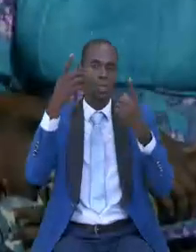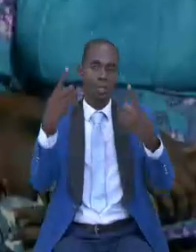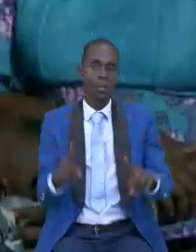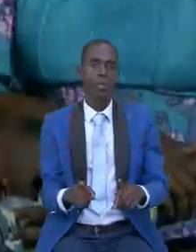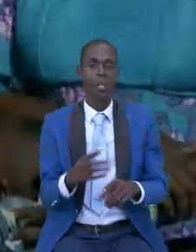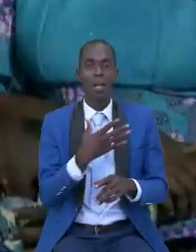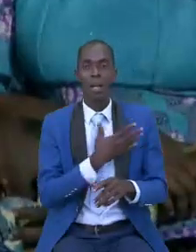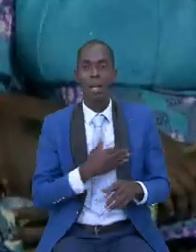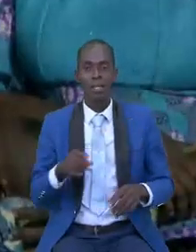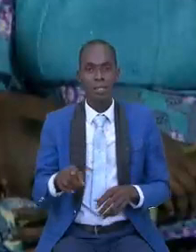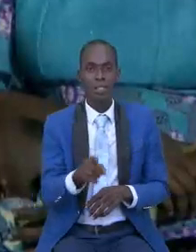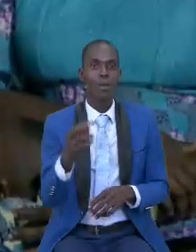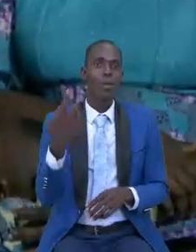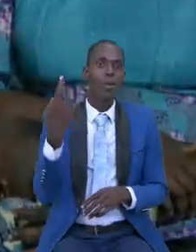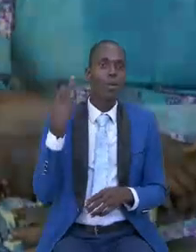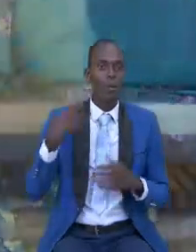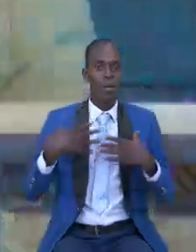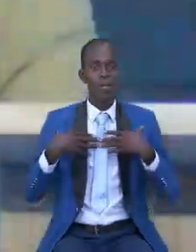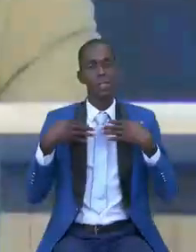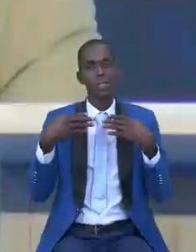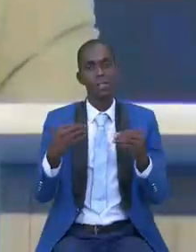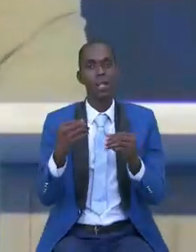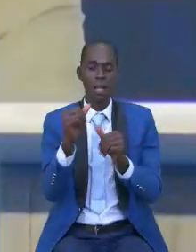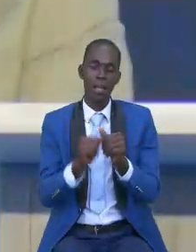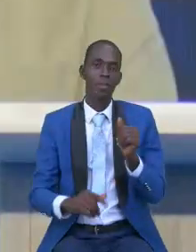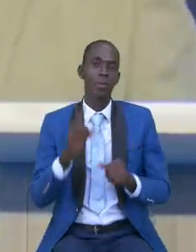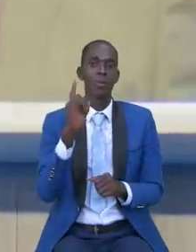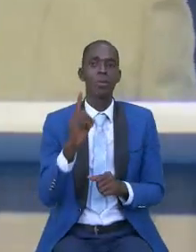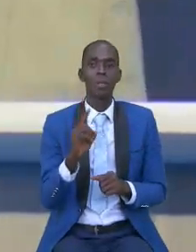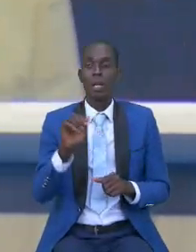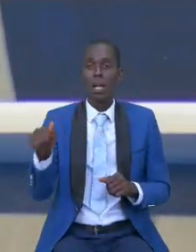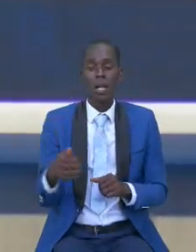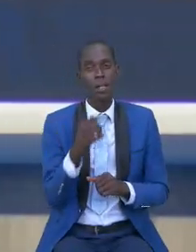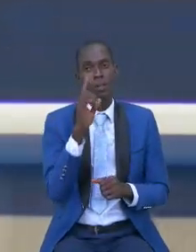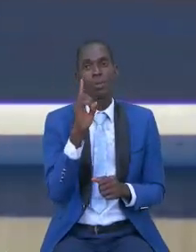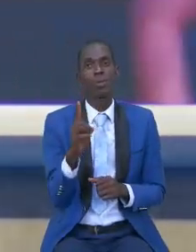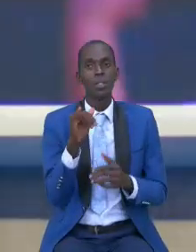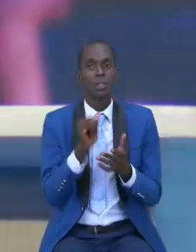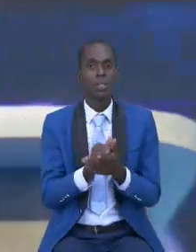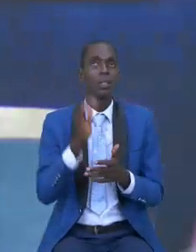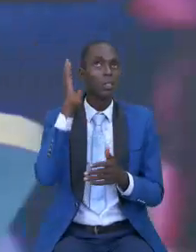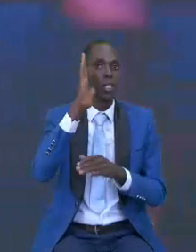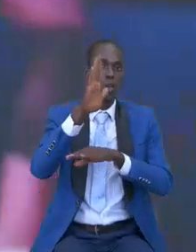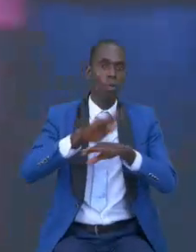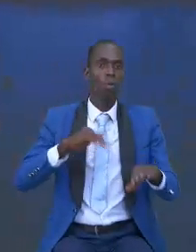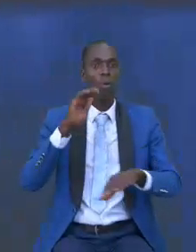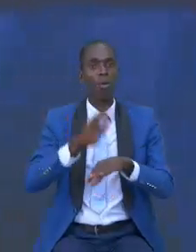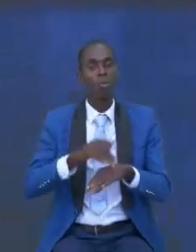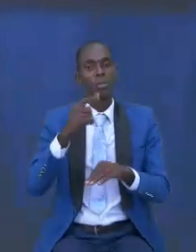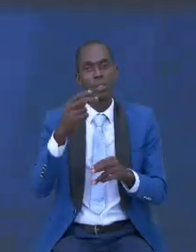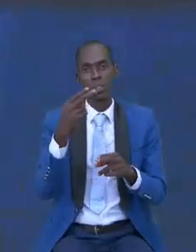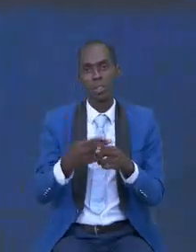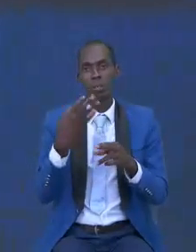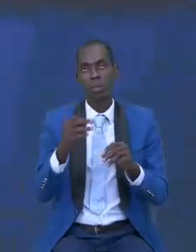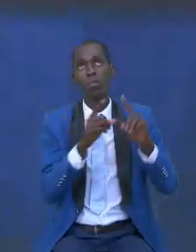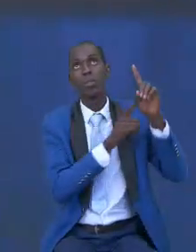they were healed, everyone. Whosoever shall call on the name